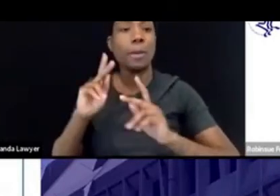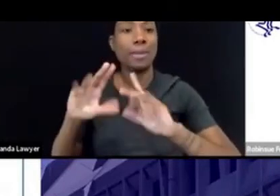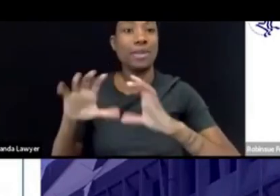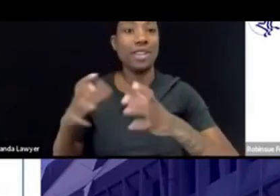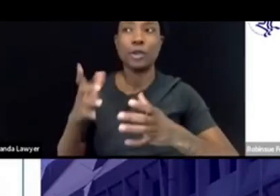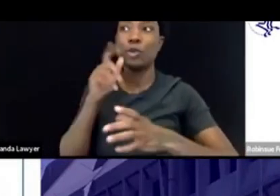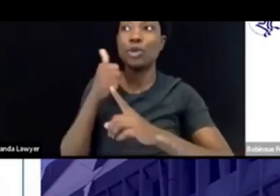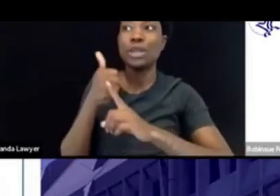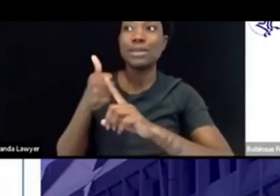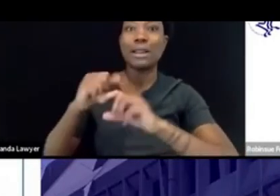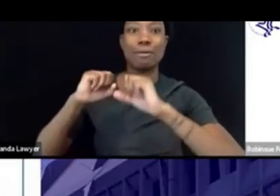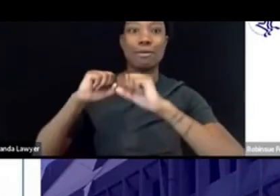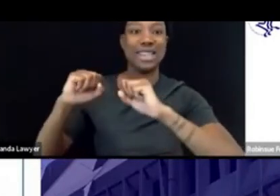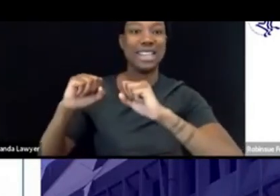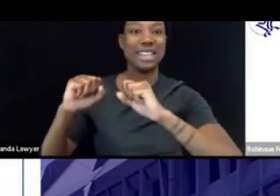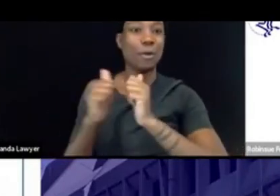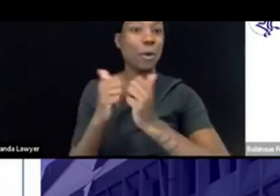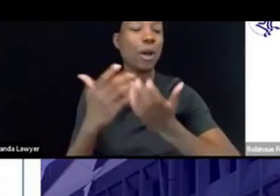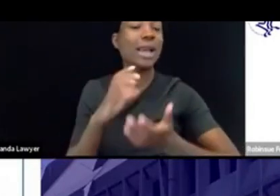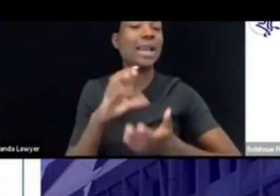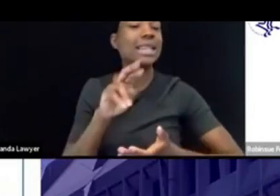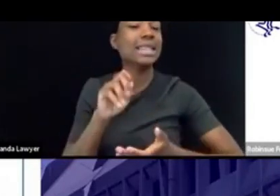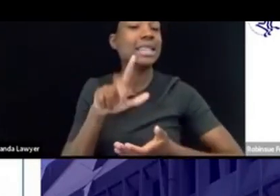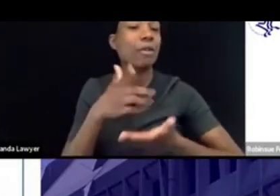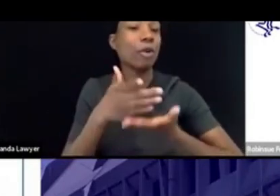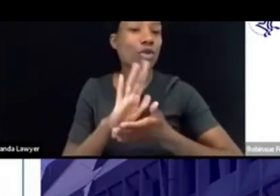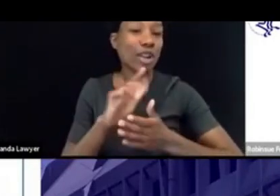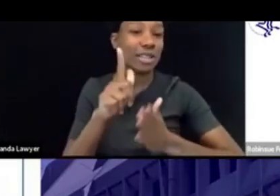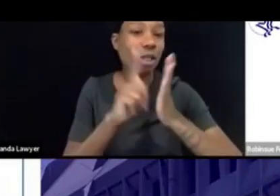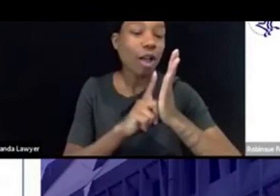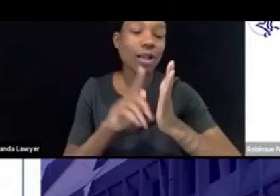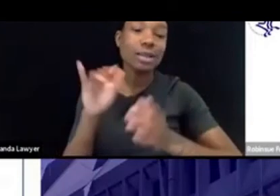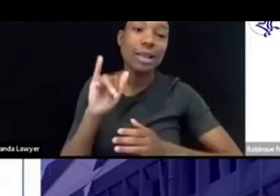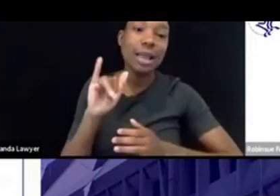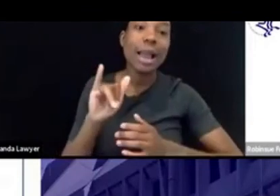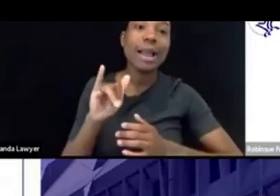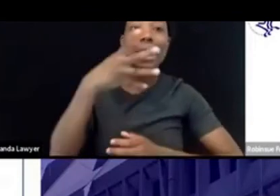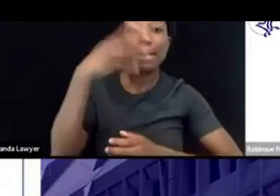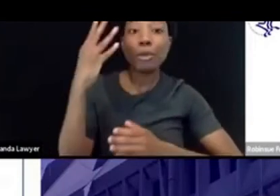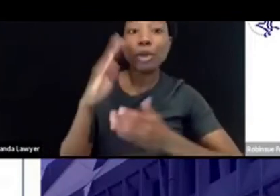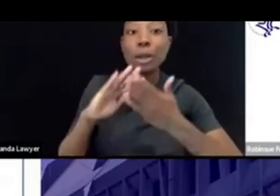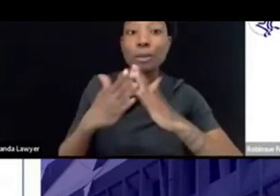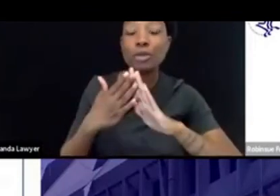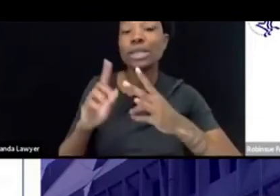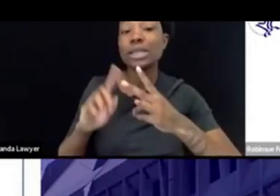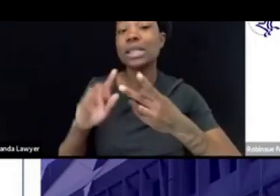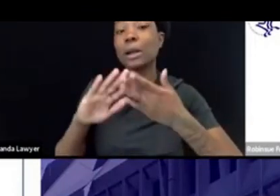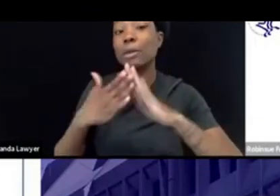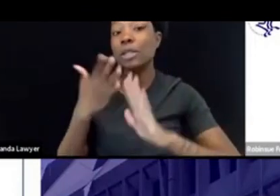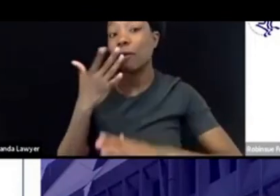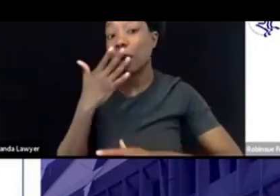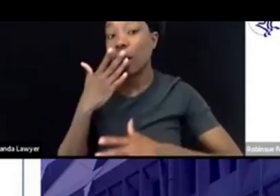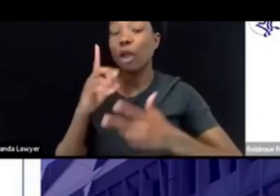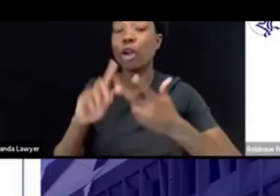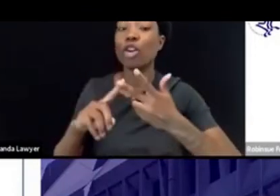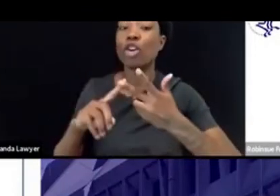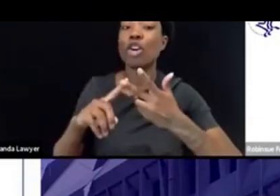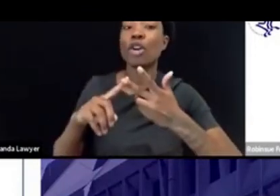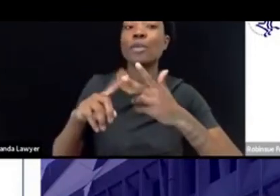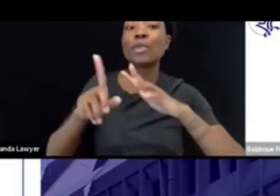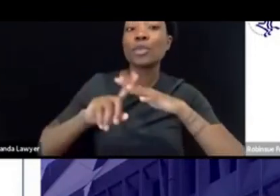rights laws, such as communities of color, immigrant communities, refugee, migrant,